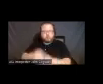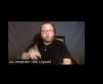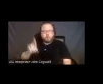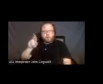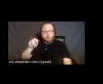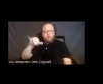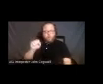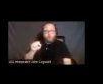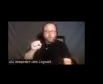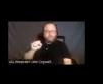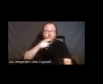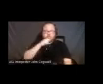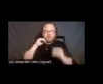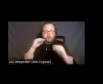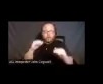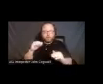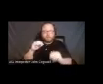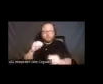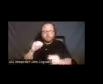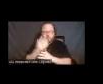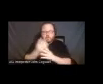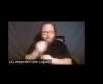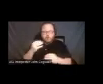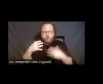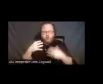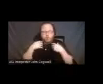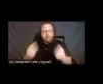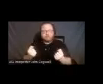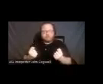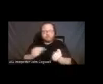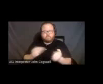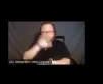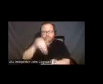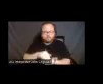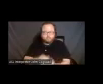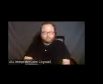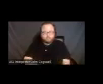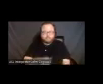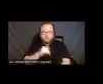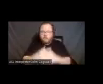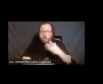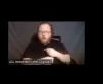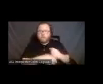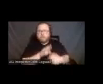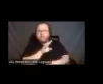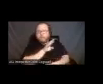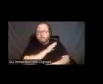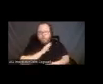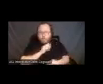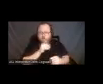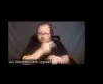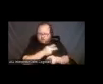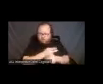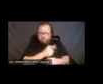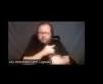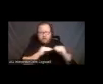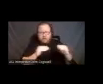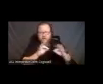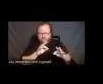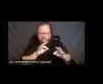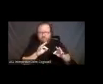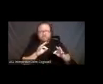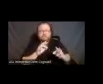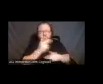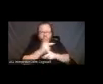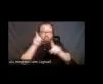Springs and Windy Springs Wellness Center. Augmented board and cares is one of the areas in which the levels of care had depleted